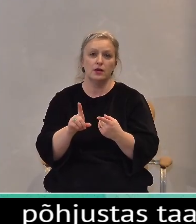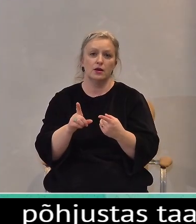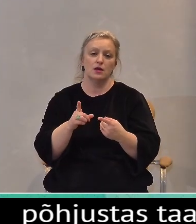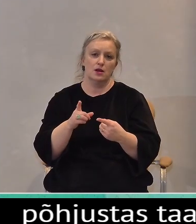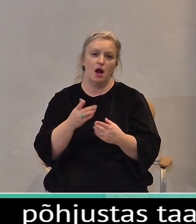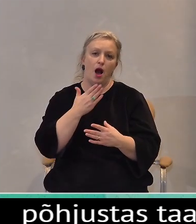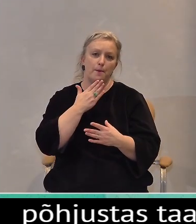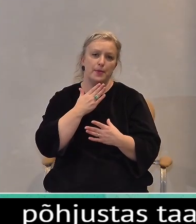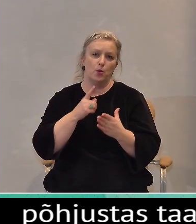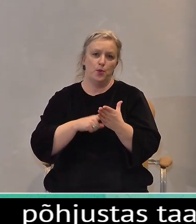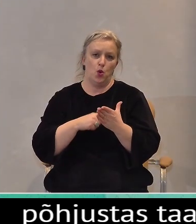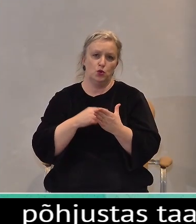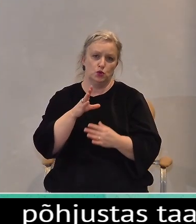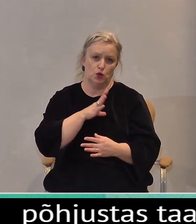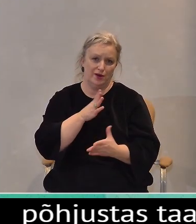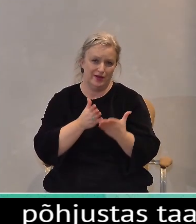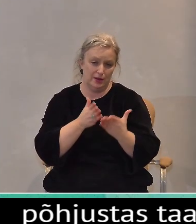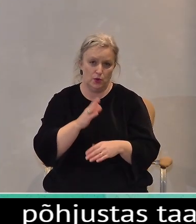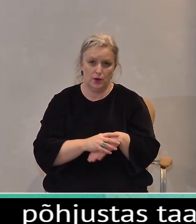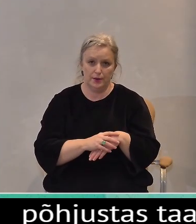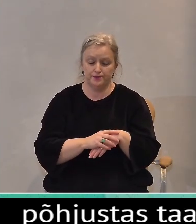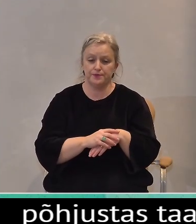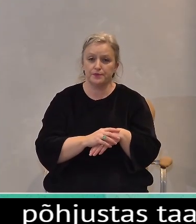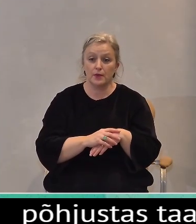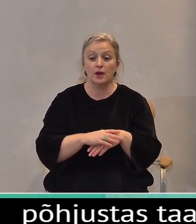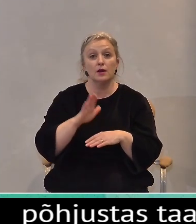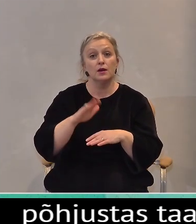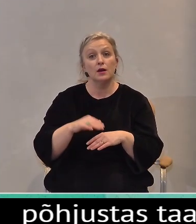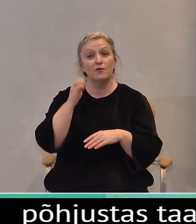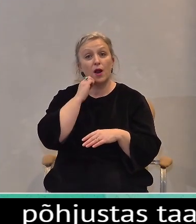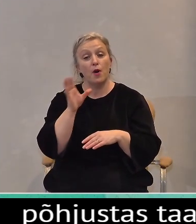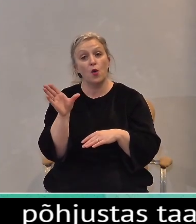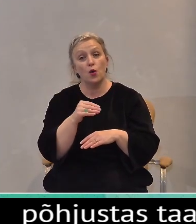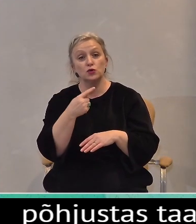compatible with perinatal hypoxia.